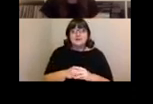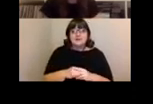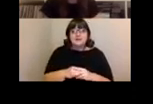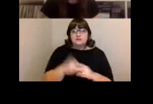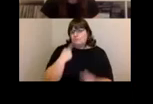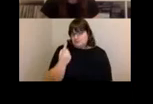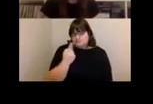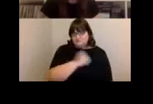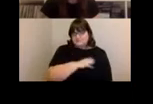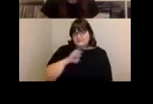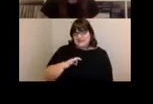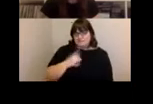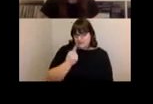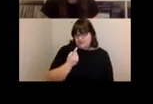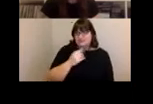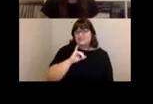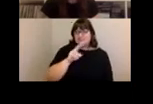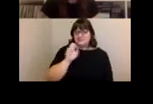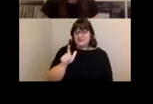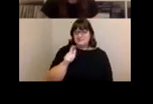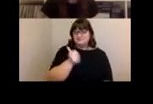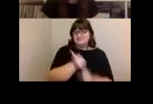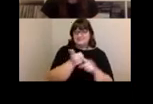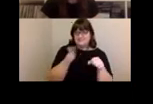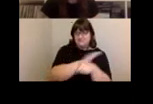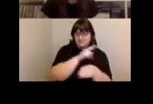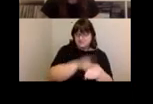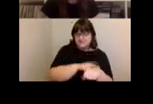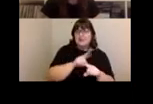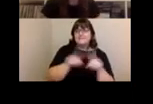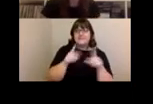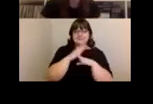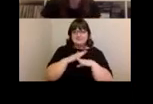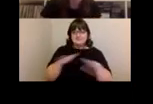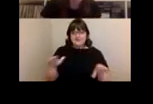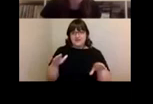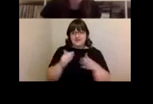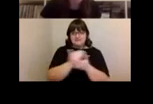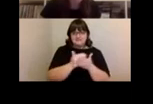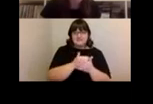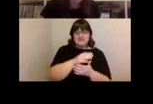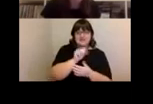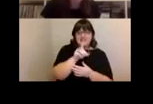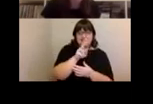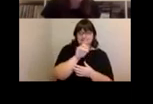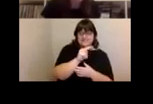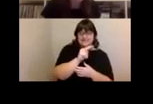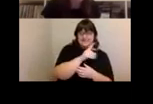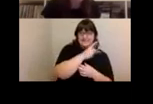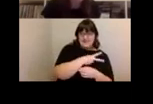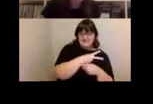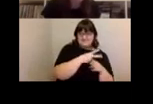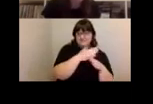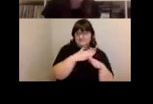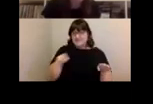staff member, but we have Janelle full-time. But we've divided her wages half in administration and half in artistic salaries. So you'll